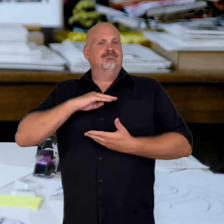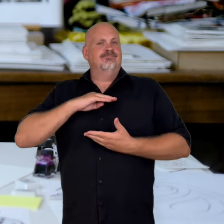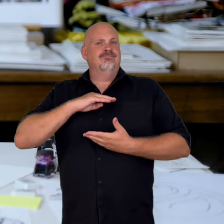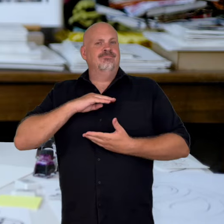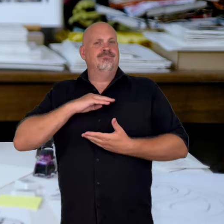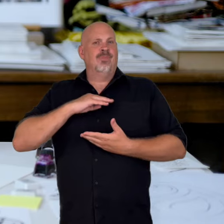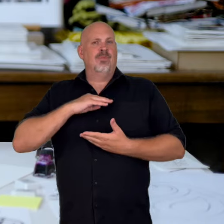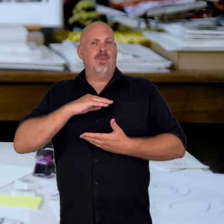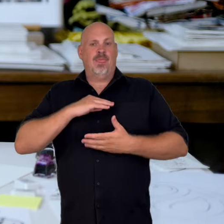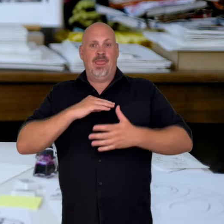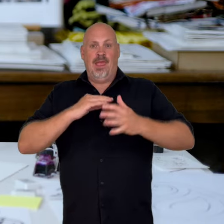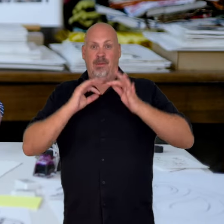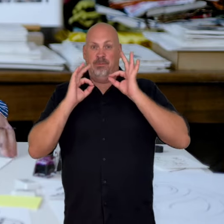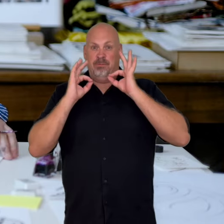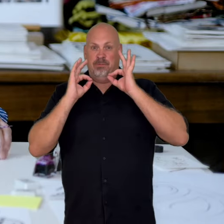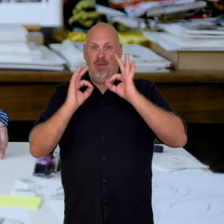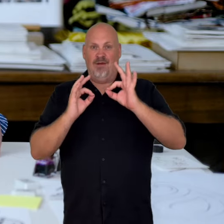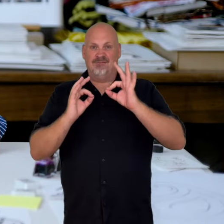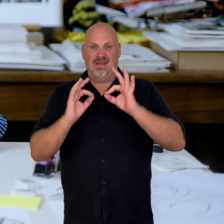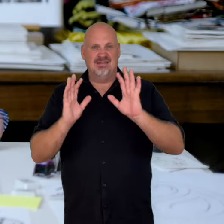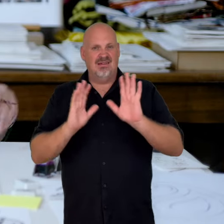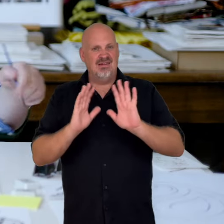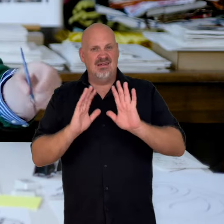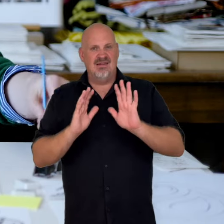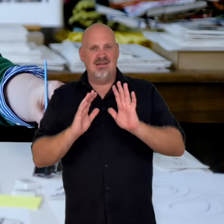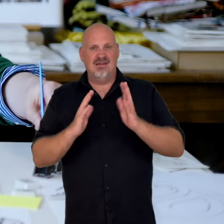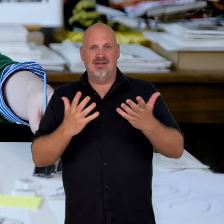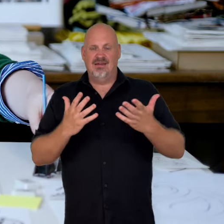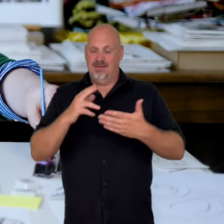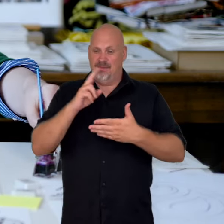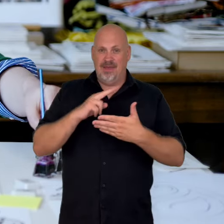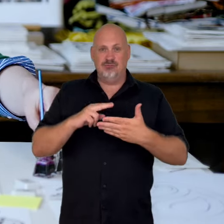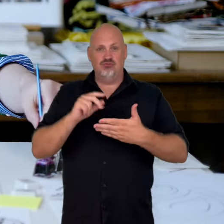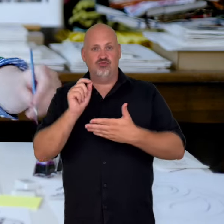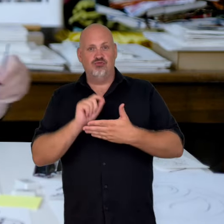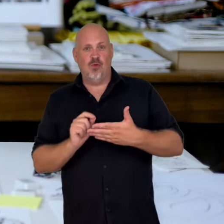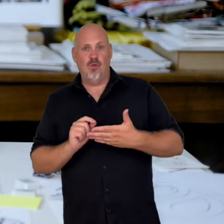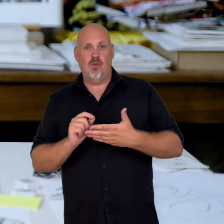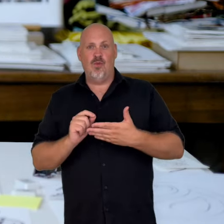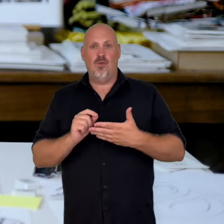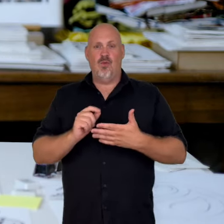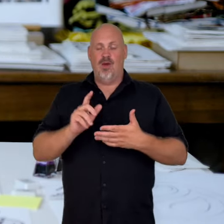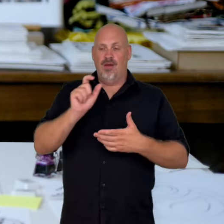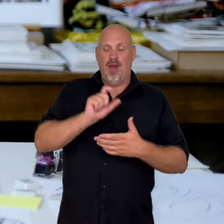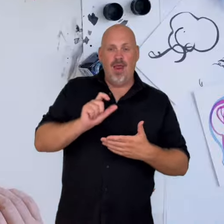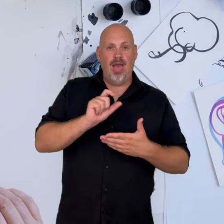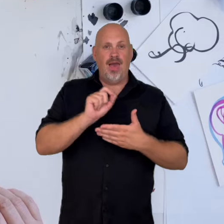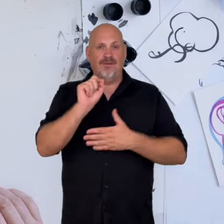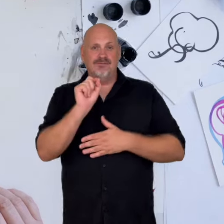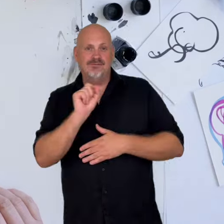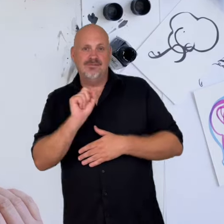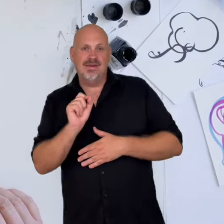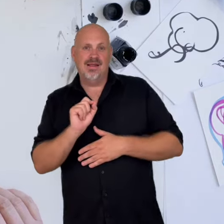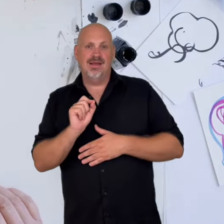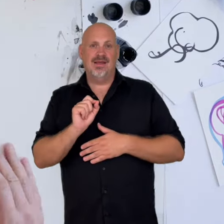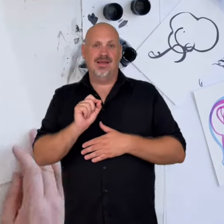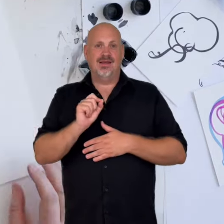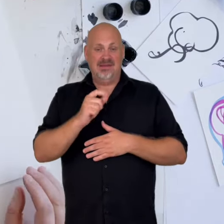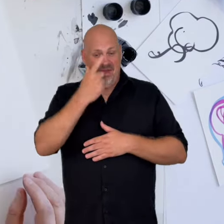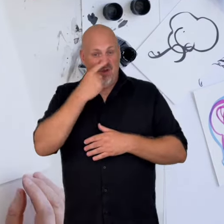It's nice having templates like this, because you can have a work away. If you've just got a small piece